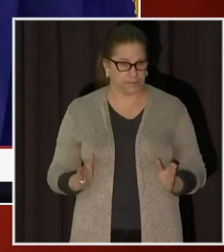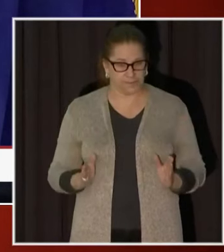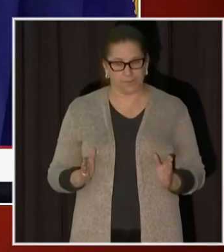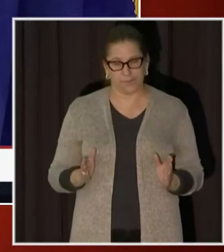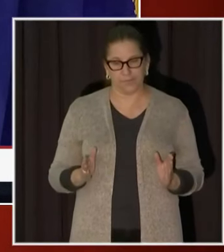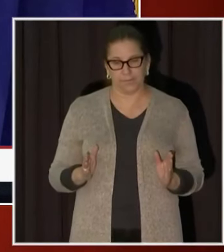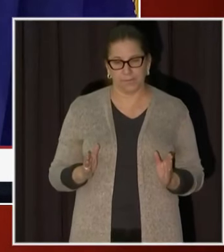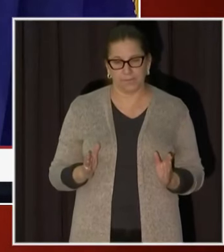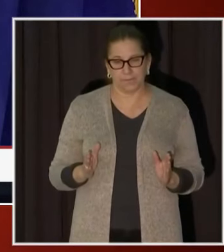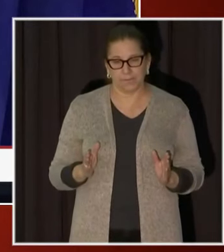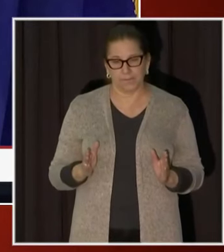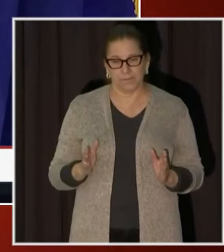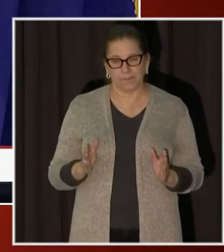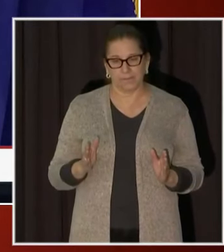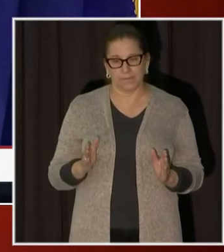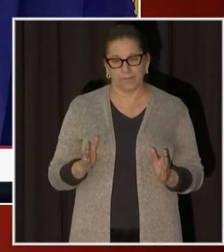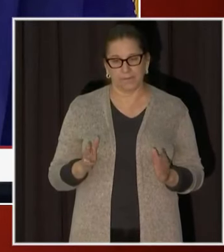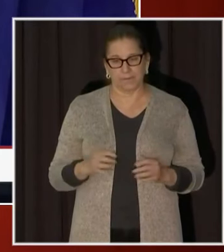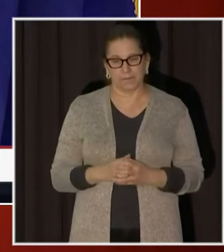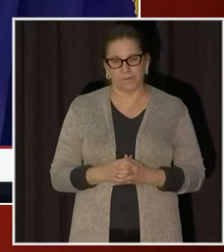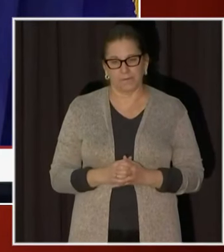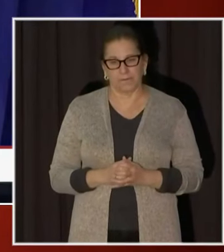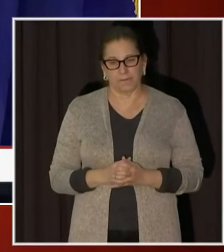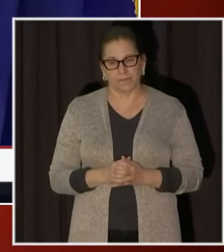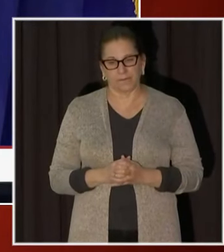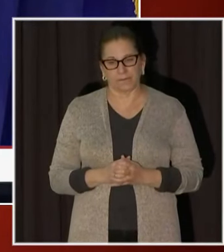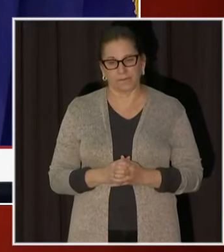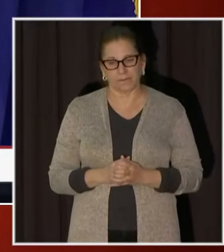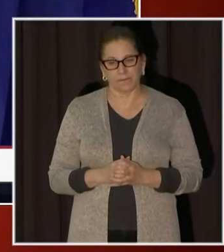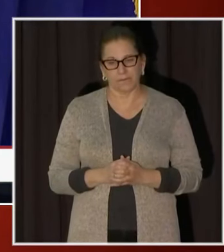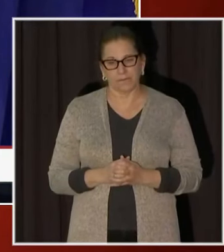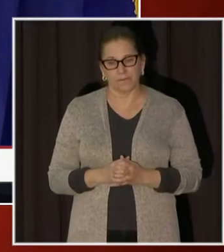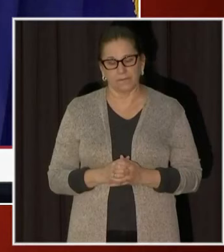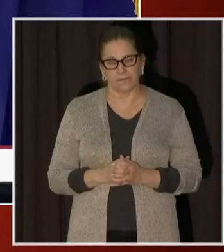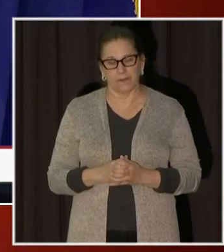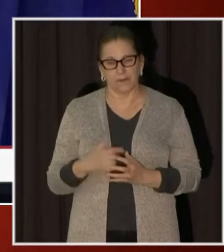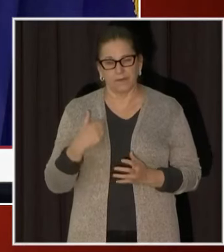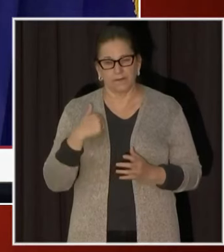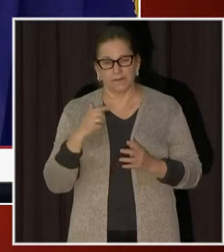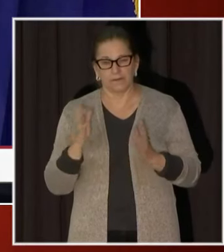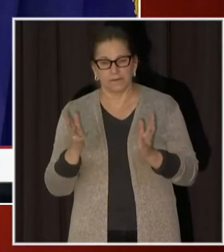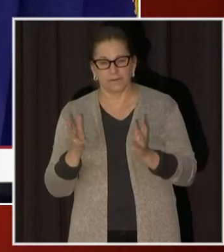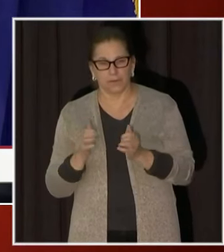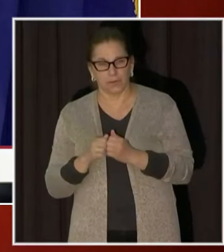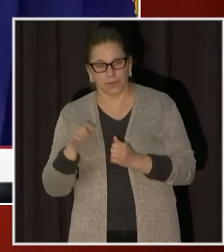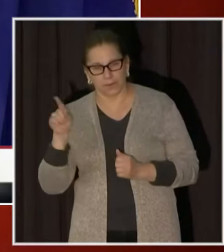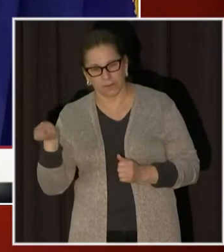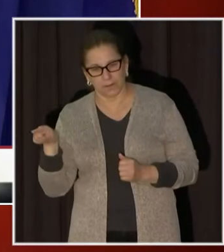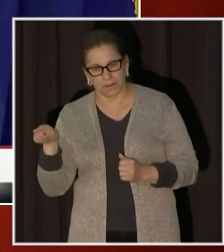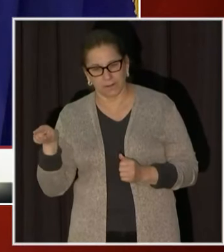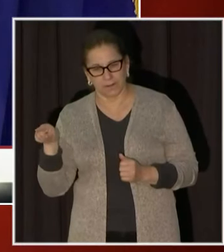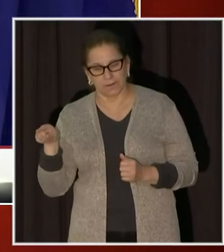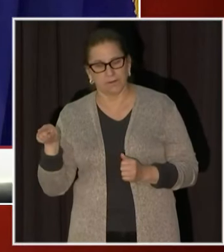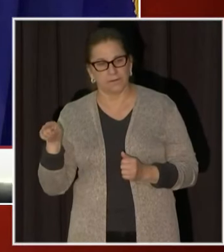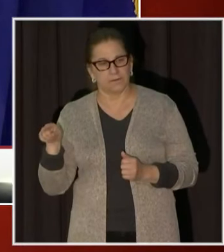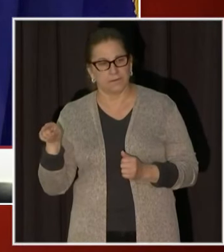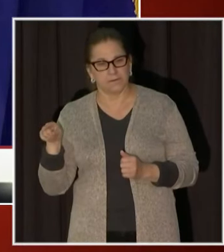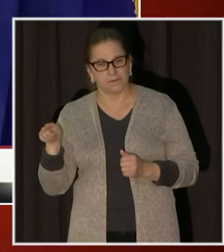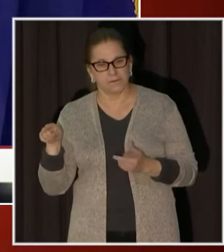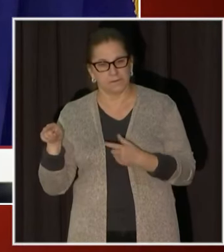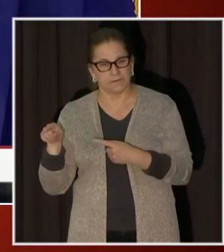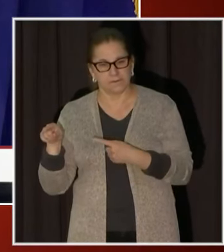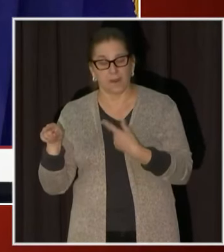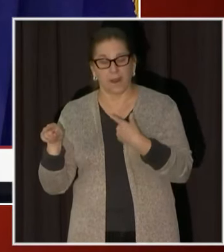be withdrawing that resolution, that disapproval resolution. When we circulated the agenda on Friday, there were